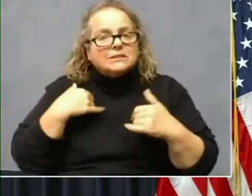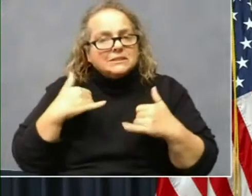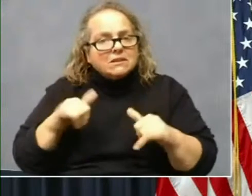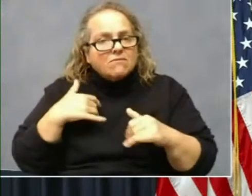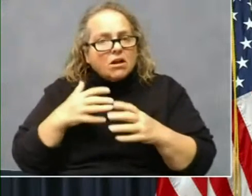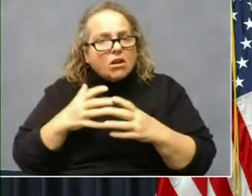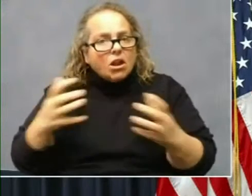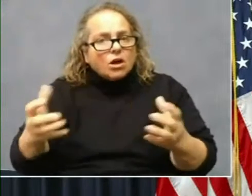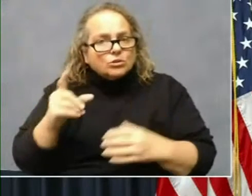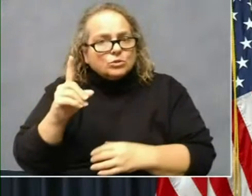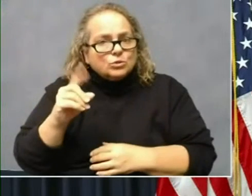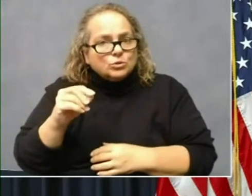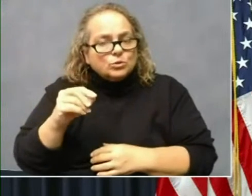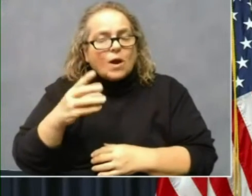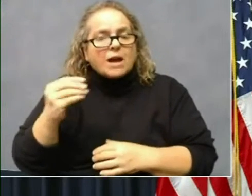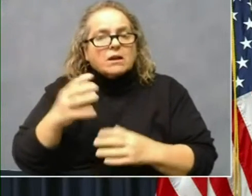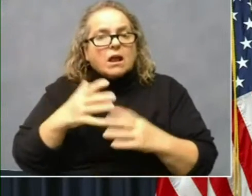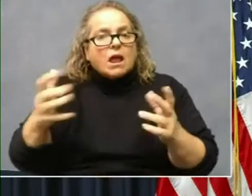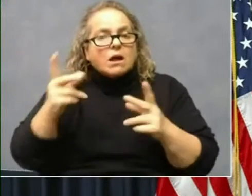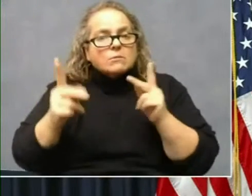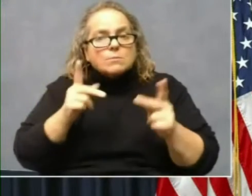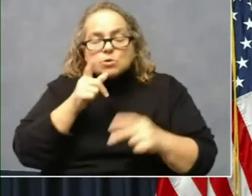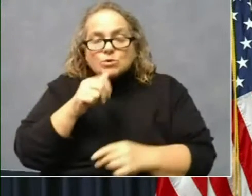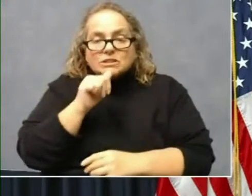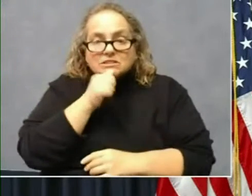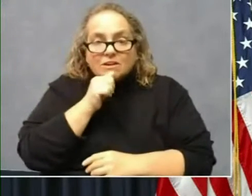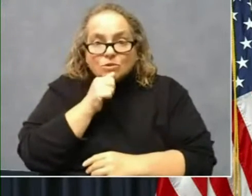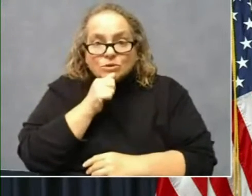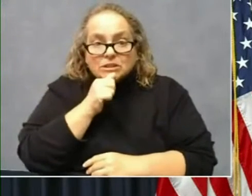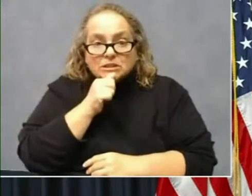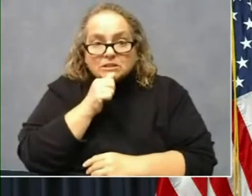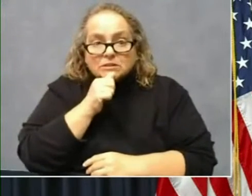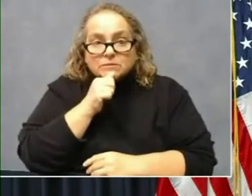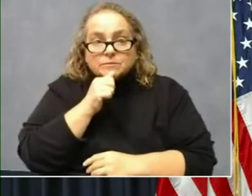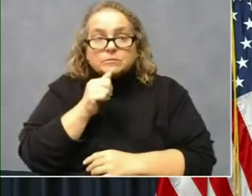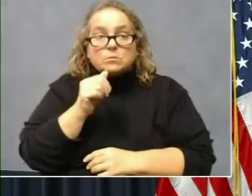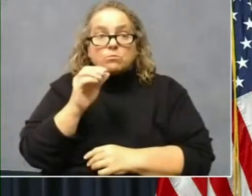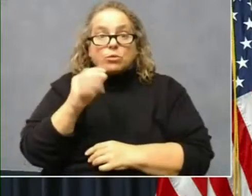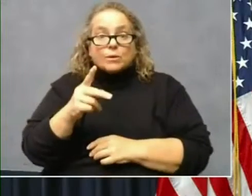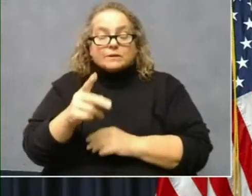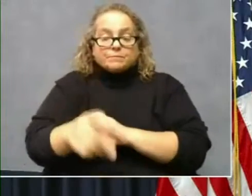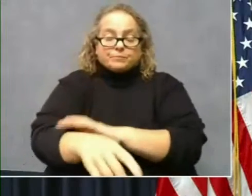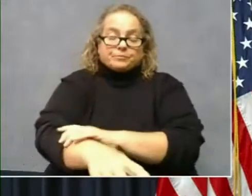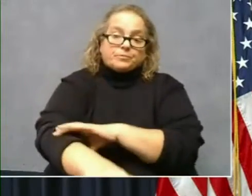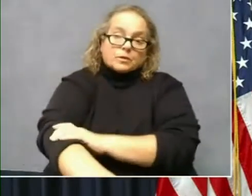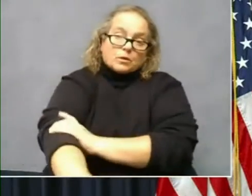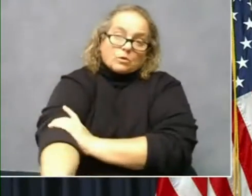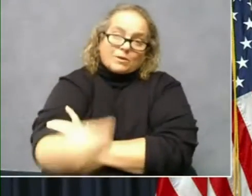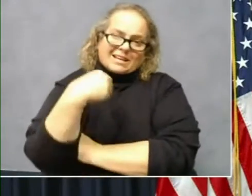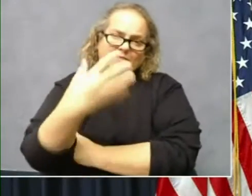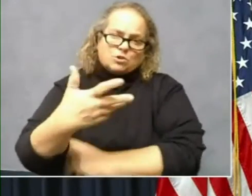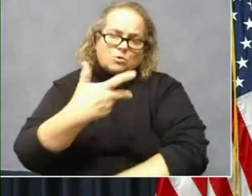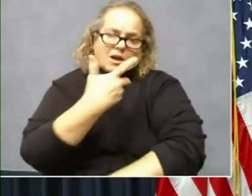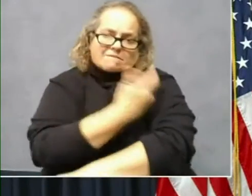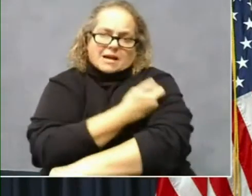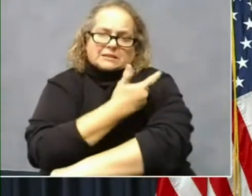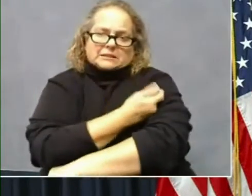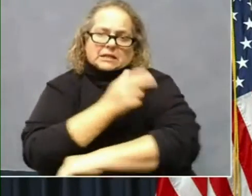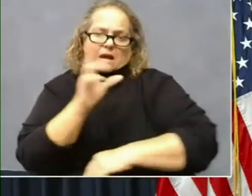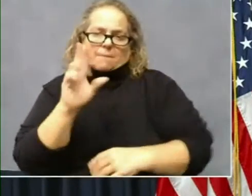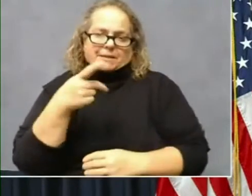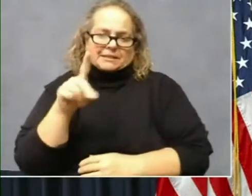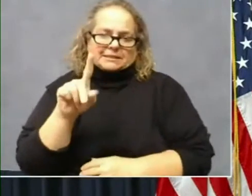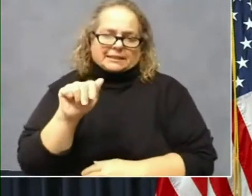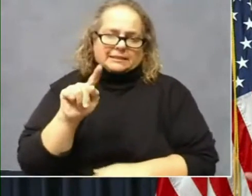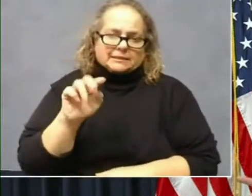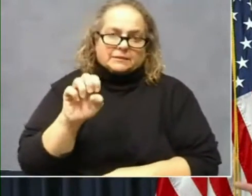people who are suffering. All right, let's give you a vaccine update. So last week we talked about the really